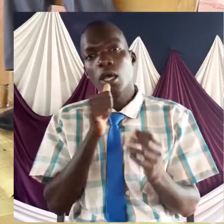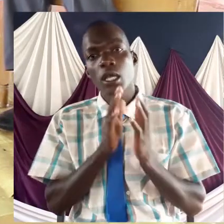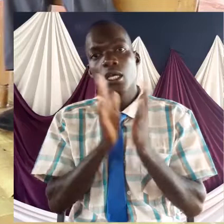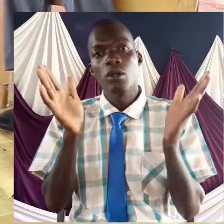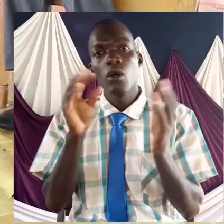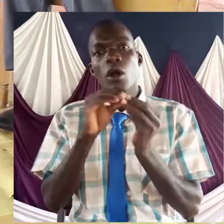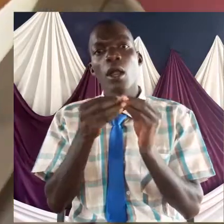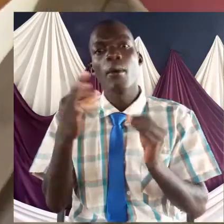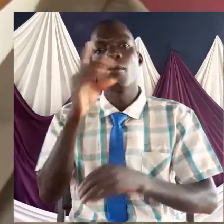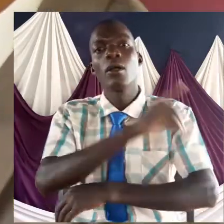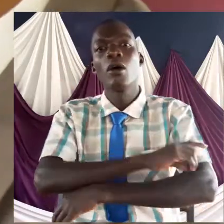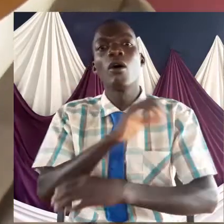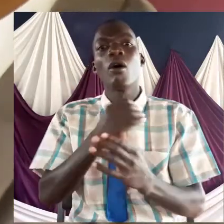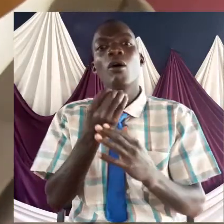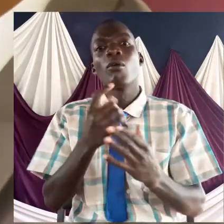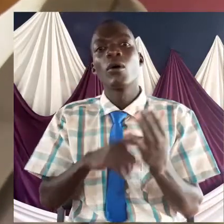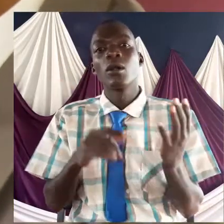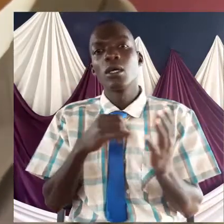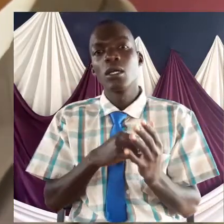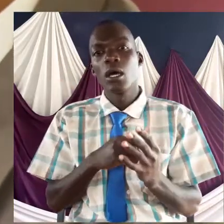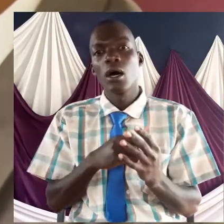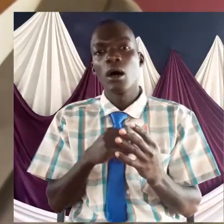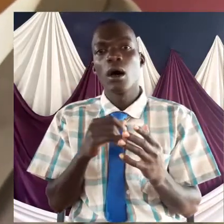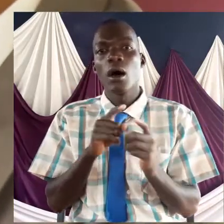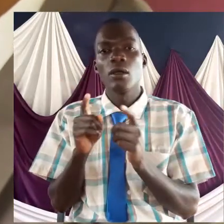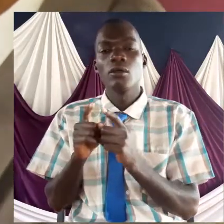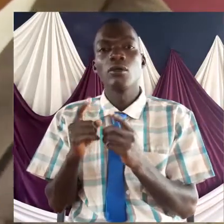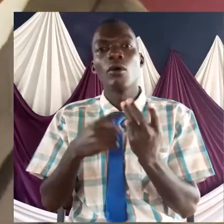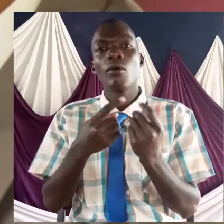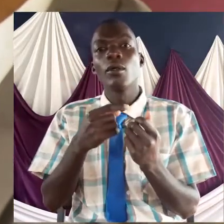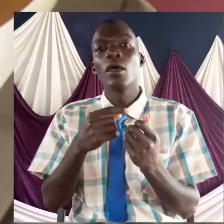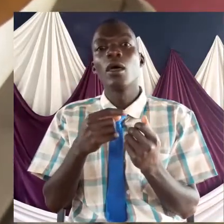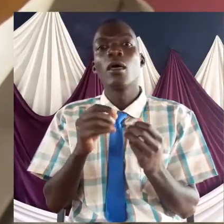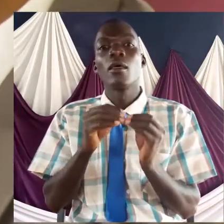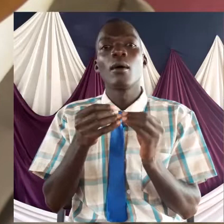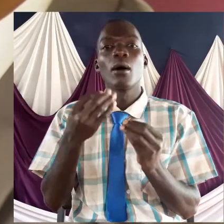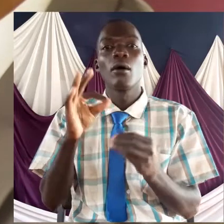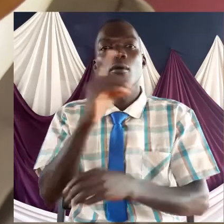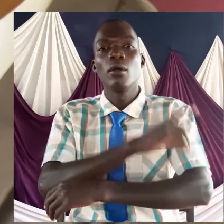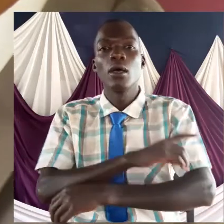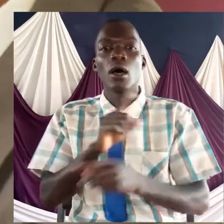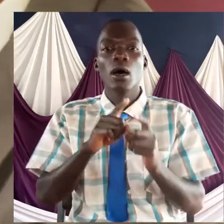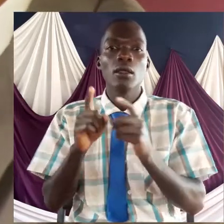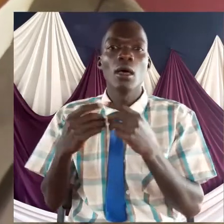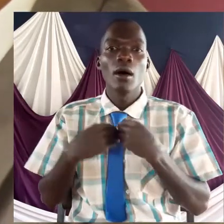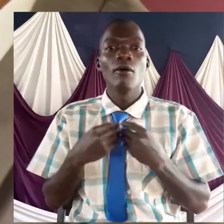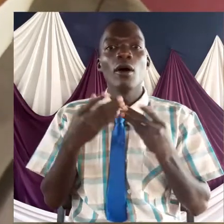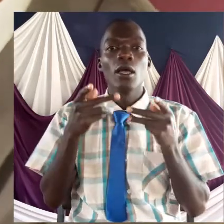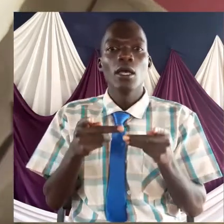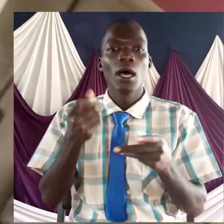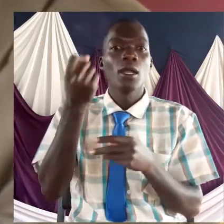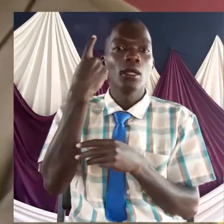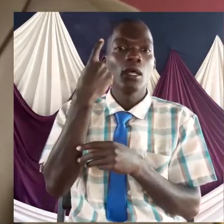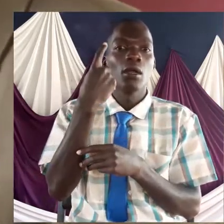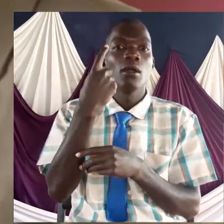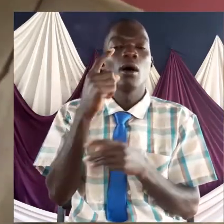number of days, or was it a symbolic number of days, as we have indicated that there is the literal understanding and